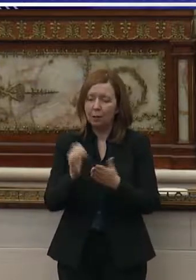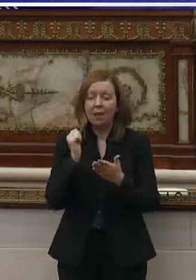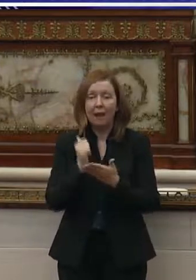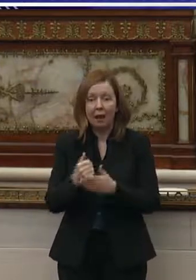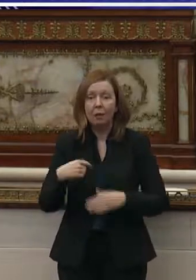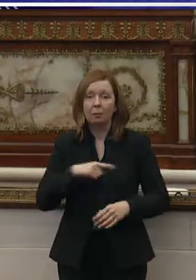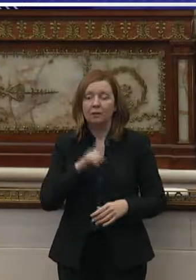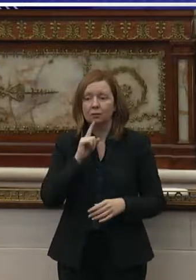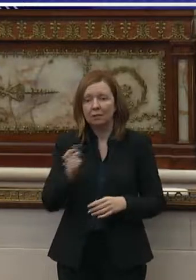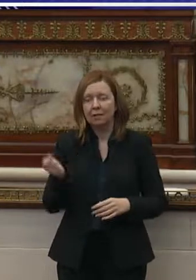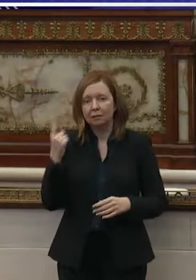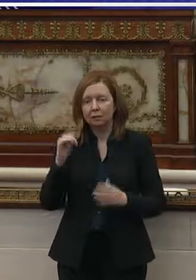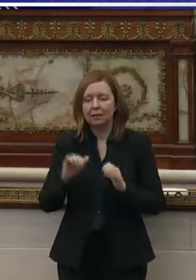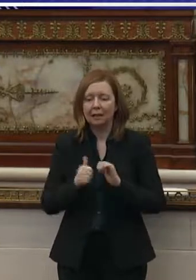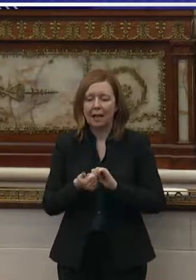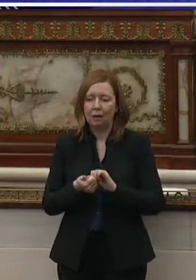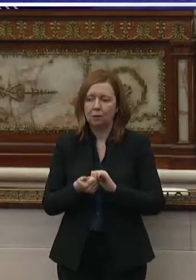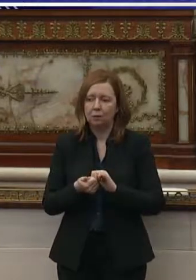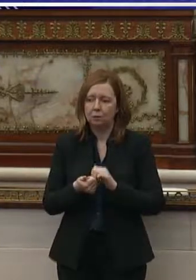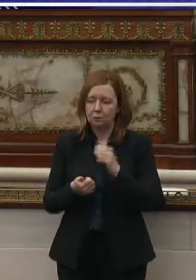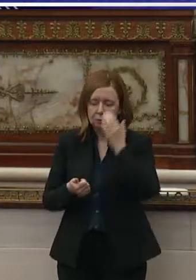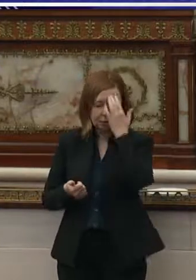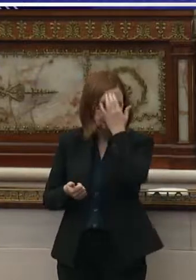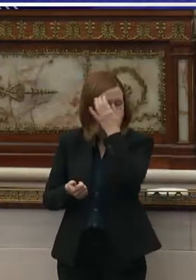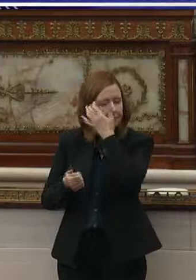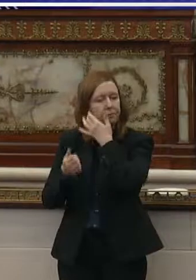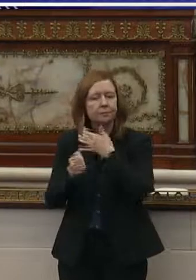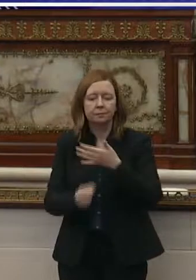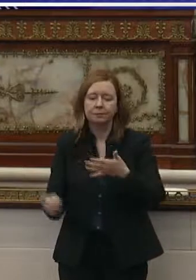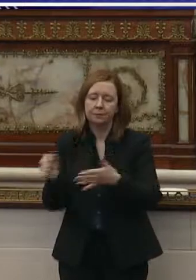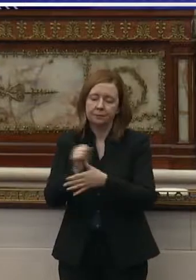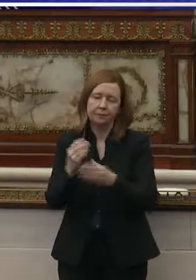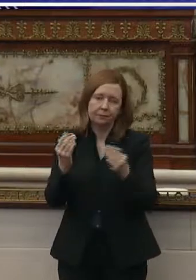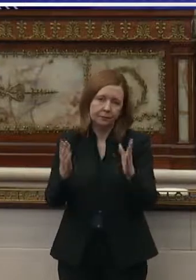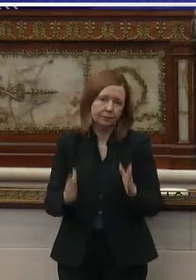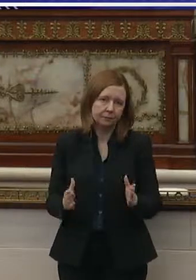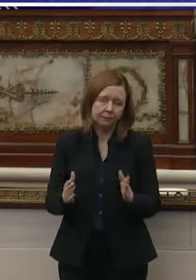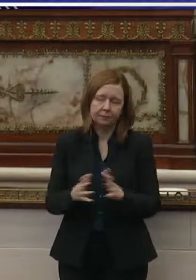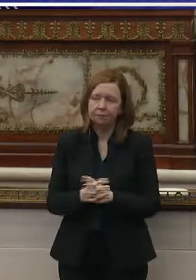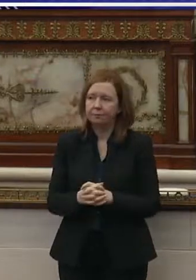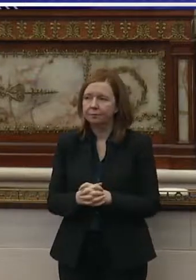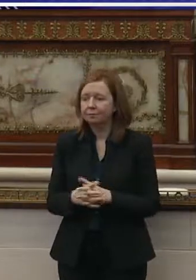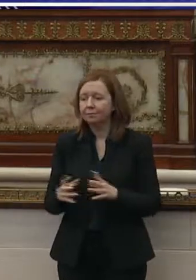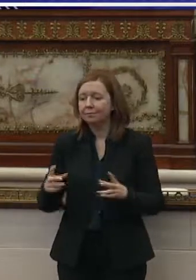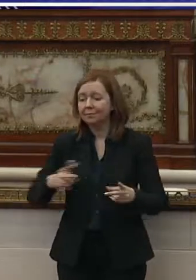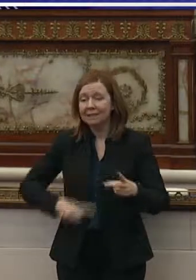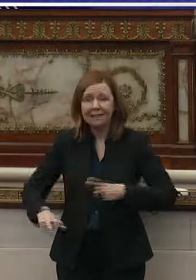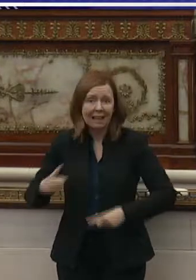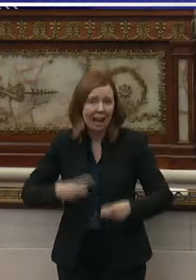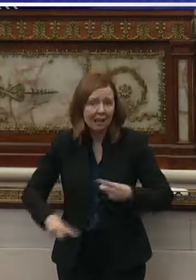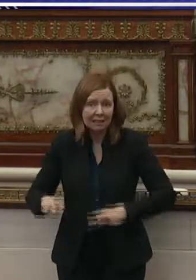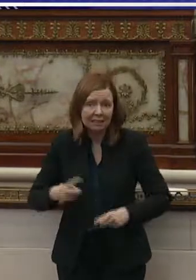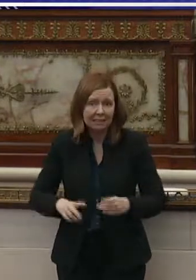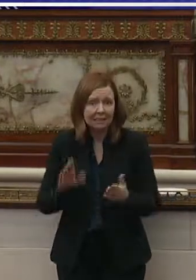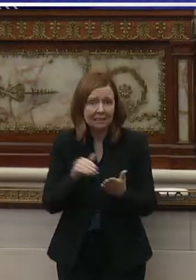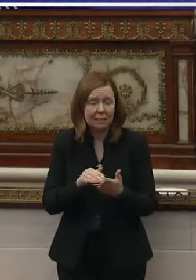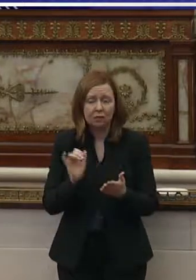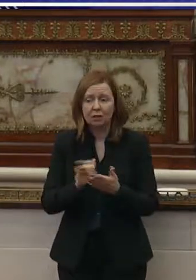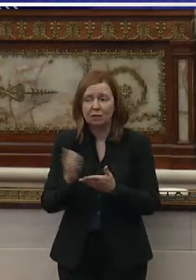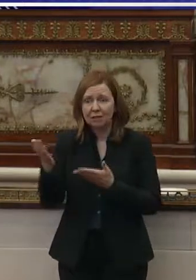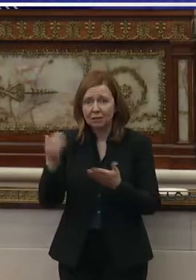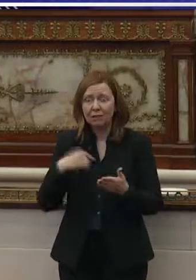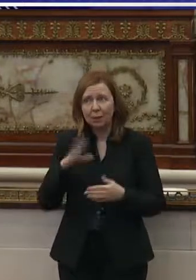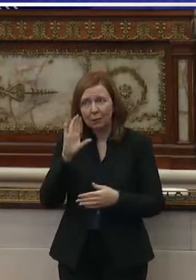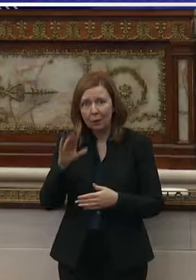help us understand how to prioritize some of the providers. So dialysis centers, that